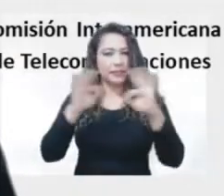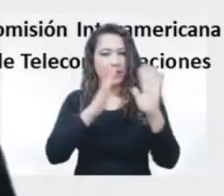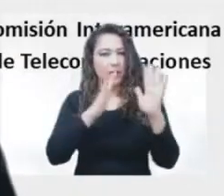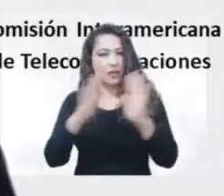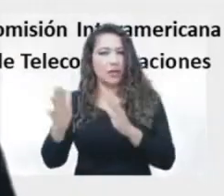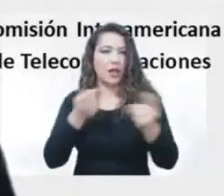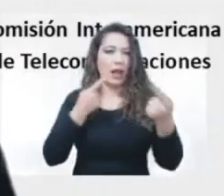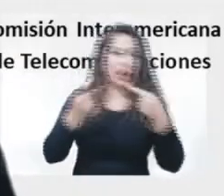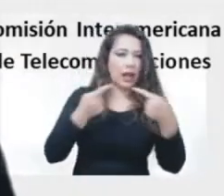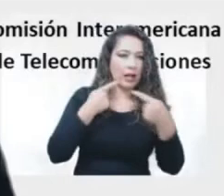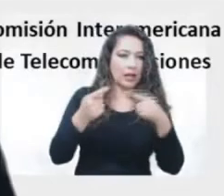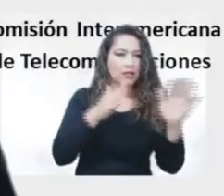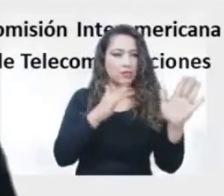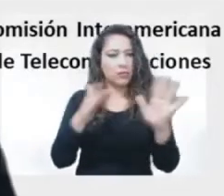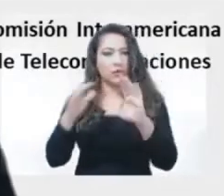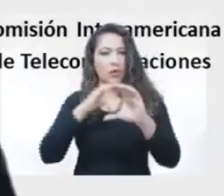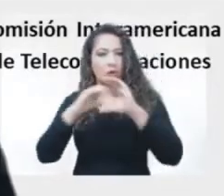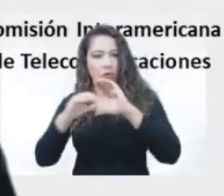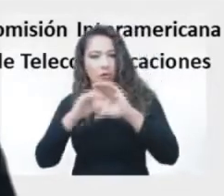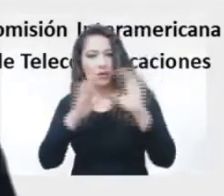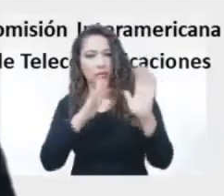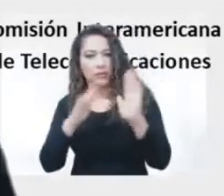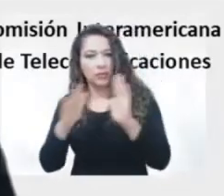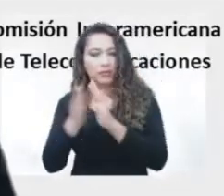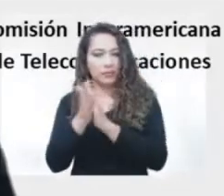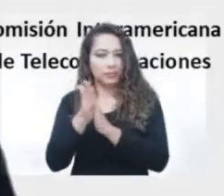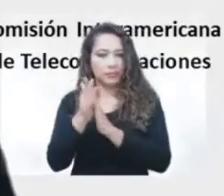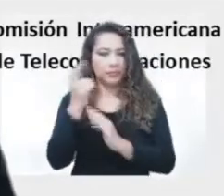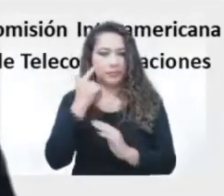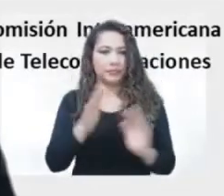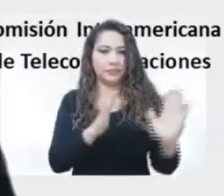that were part of the radio communications